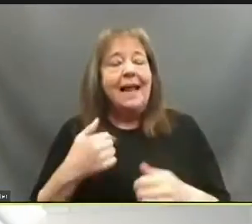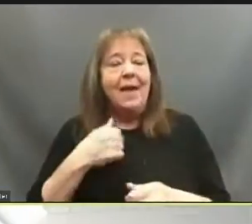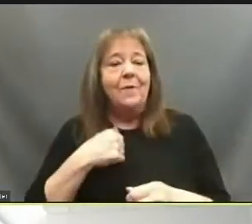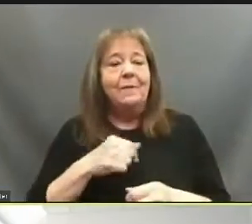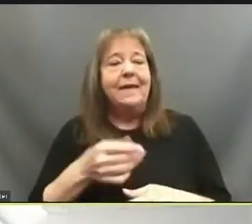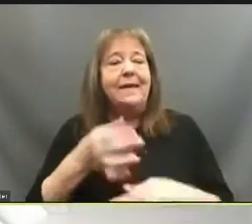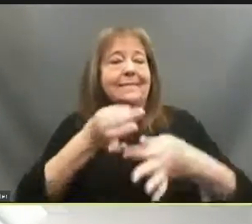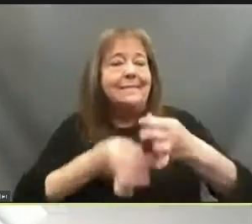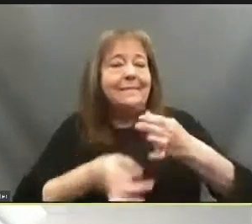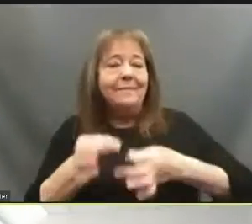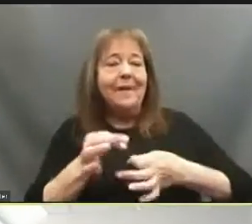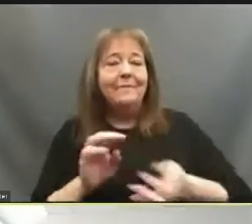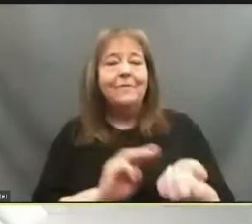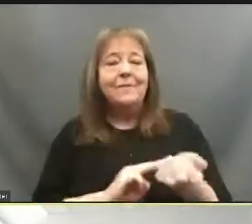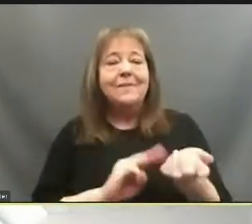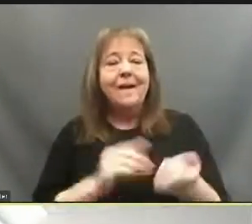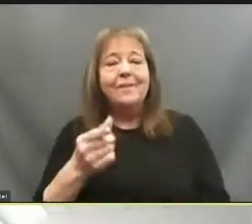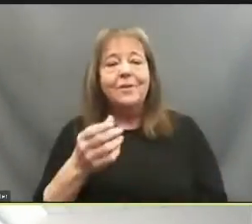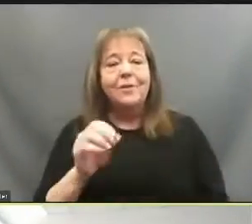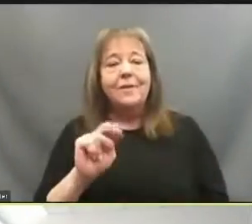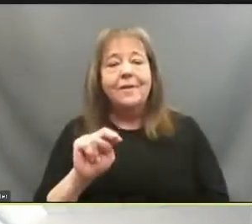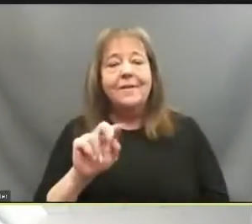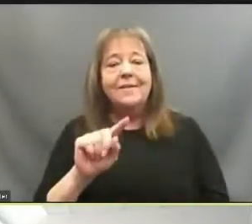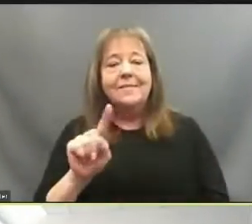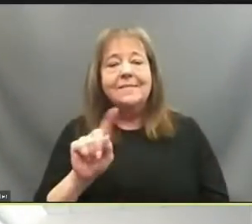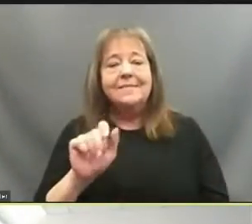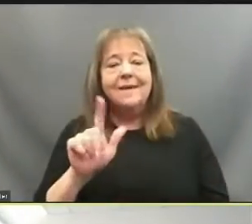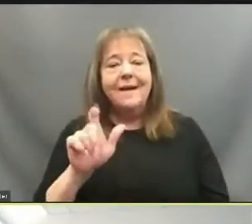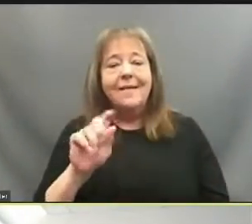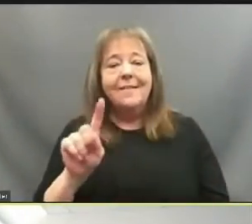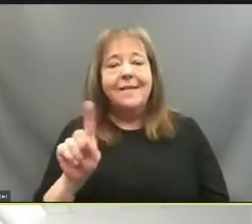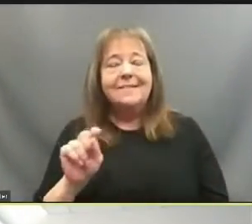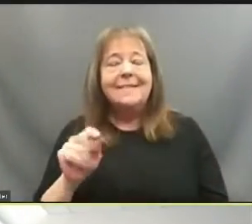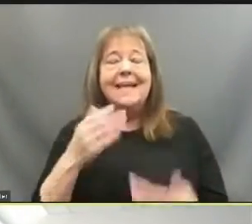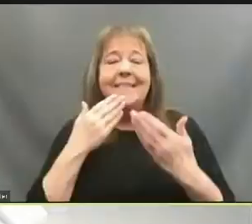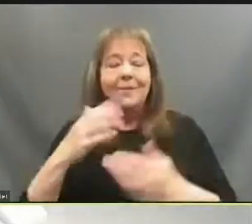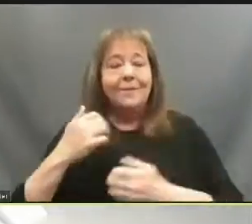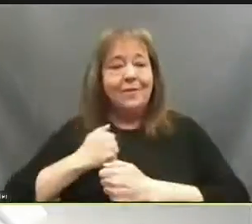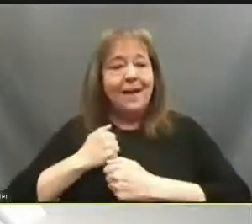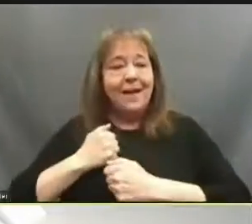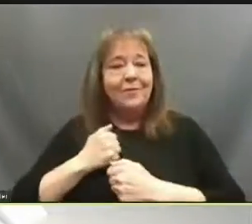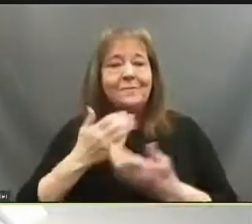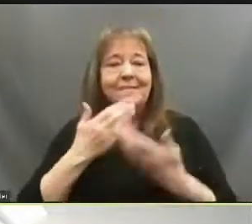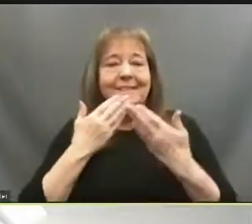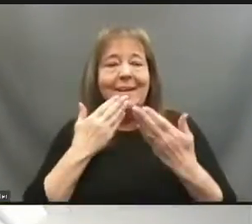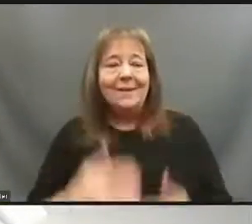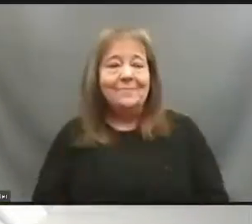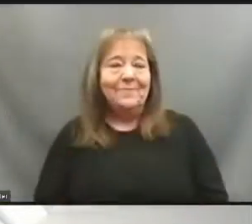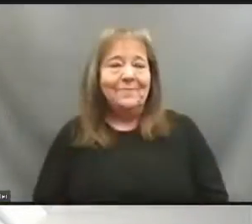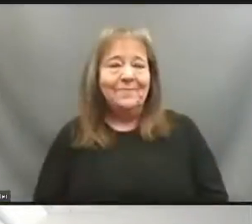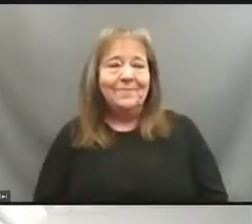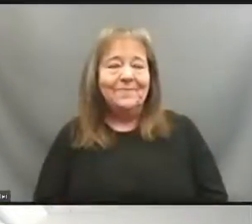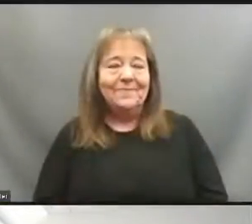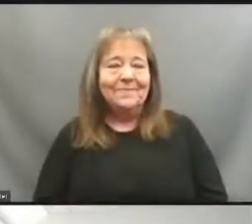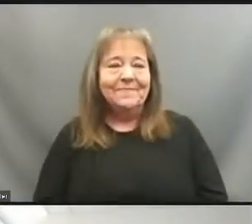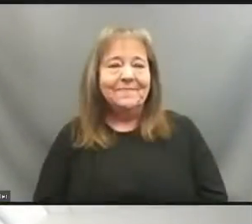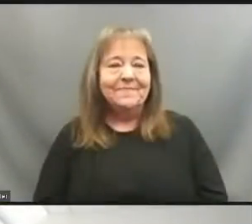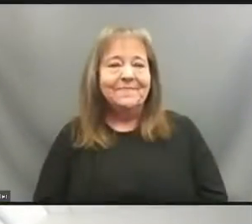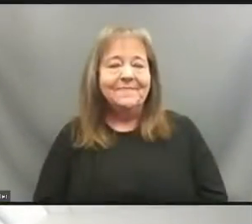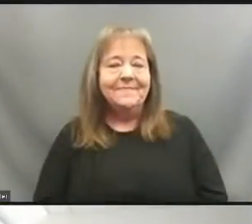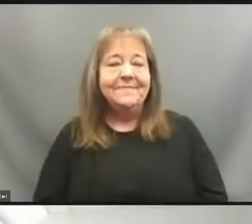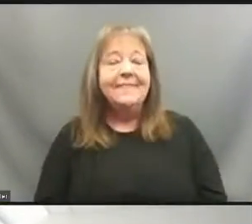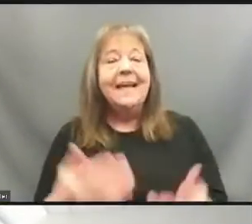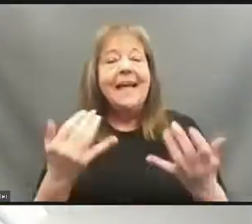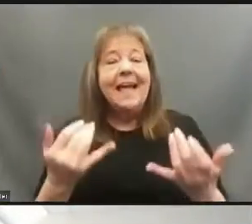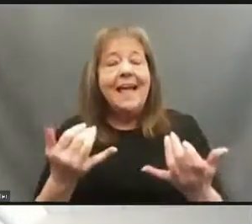Gonzalez, and I'd like to thank all of our veterans for listening today and for your service. Thank you, sir. Thank you, Dr. Ewing. We'll now